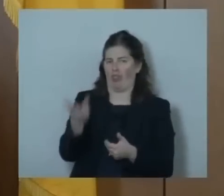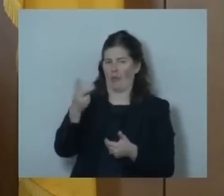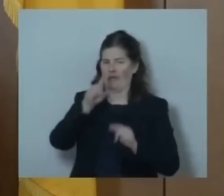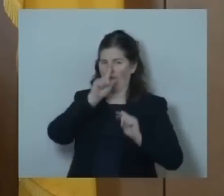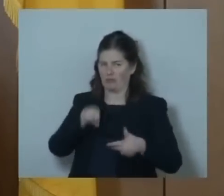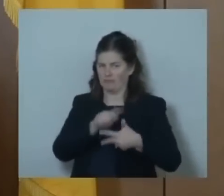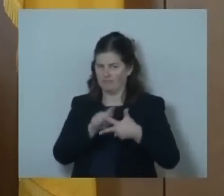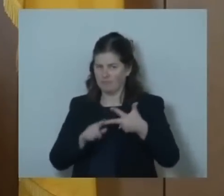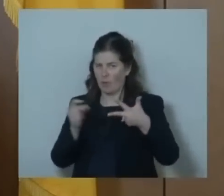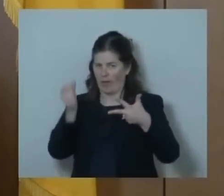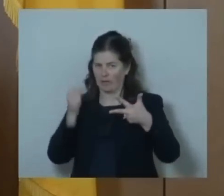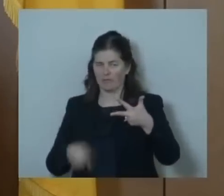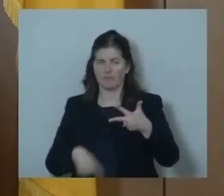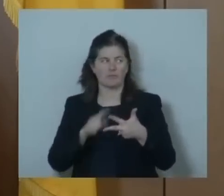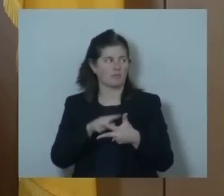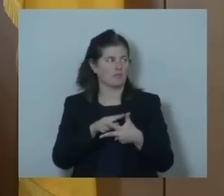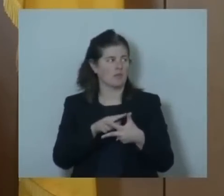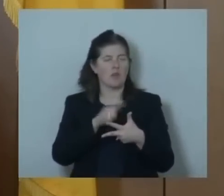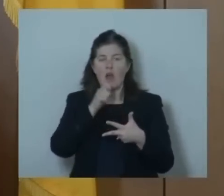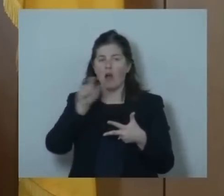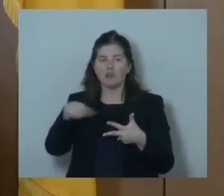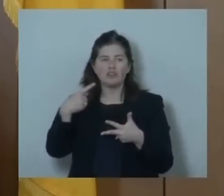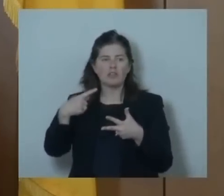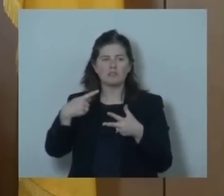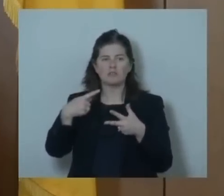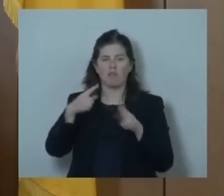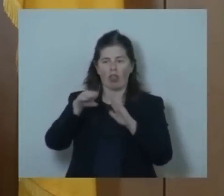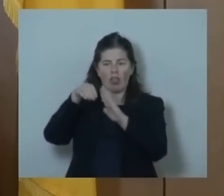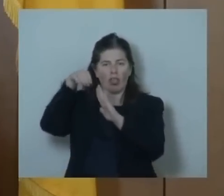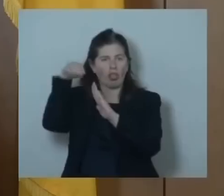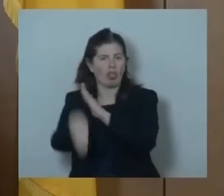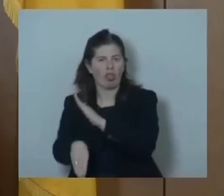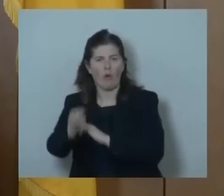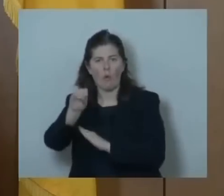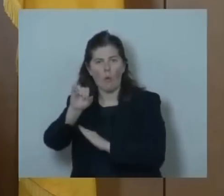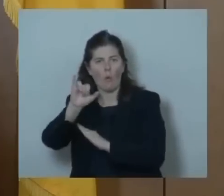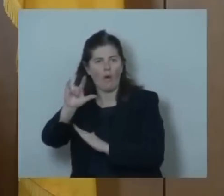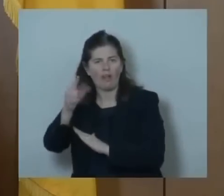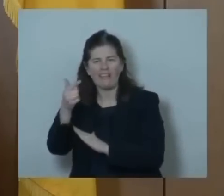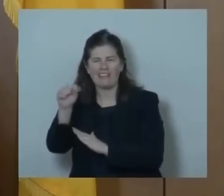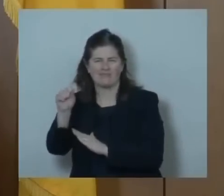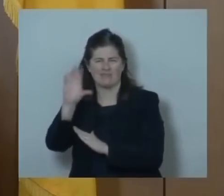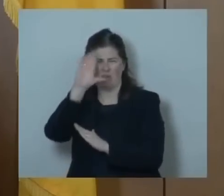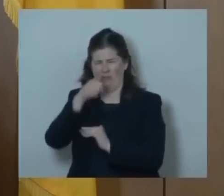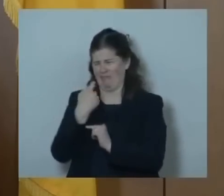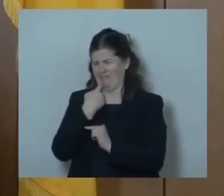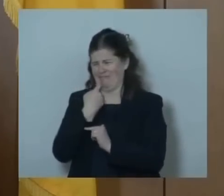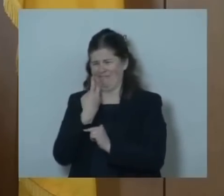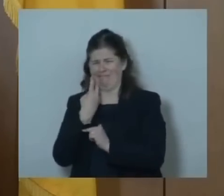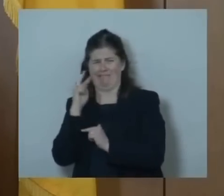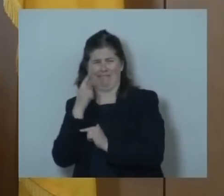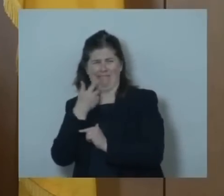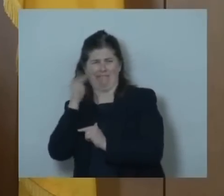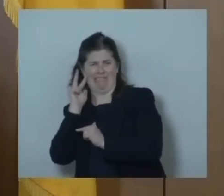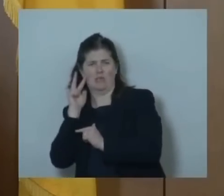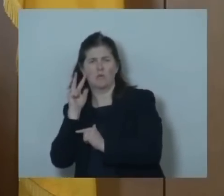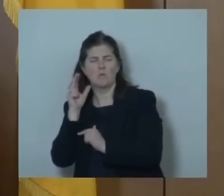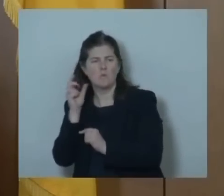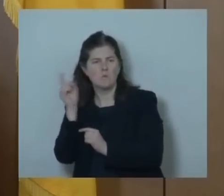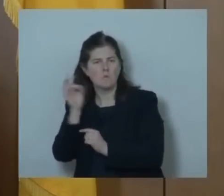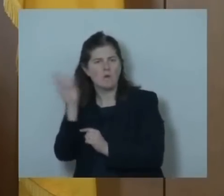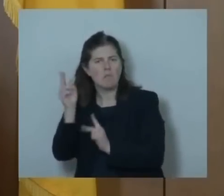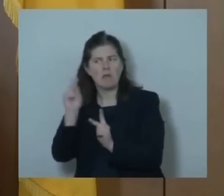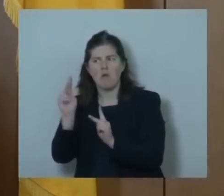One, not just the plummeting of oil and gas, and of course the last couple of days has, I think a lot of